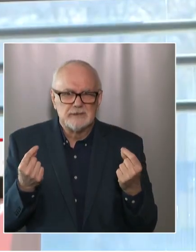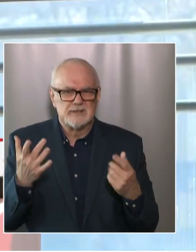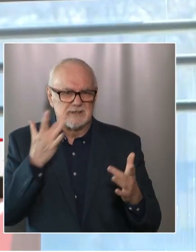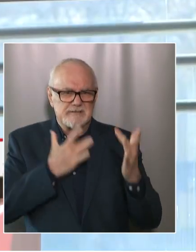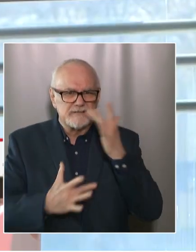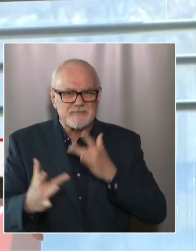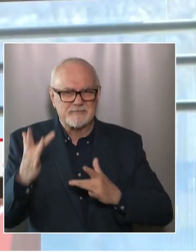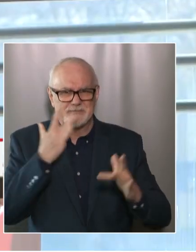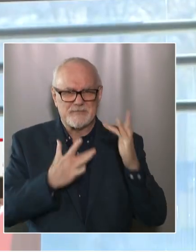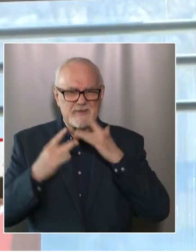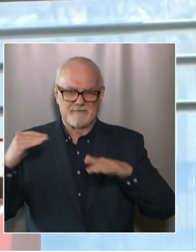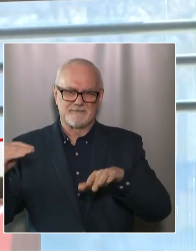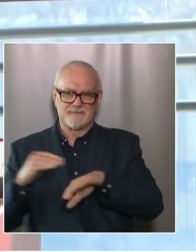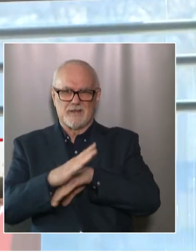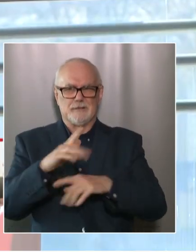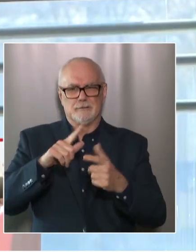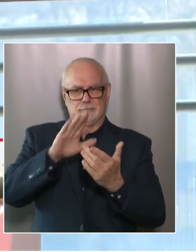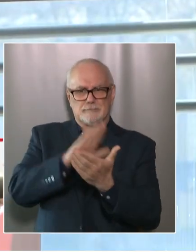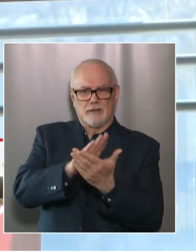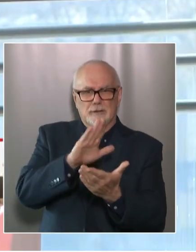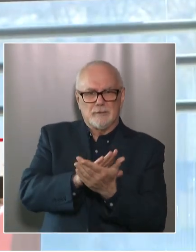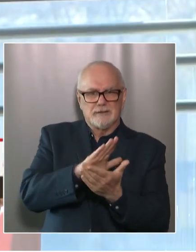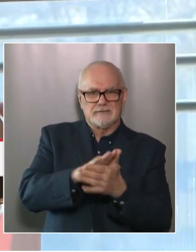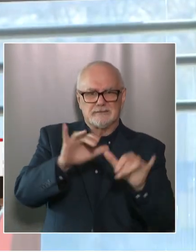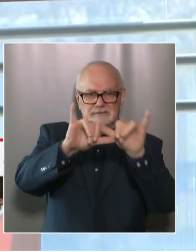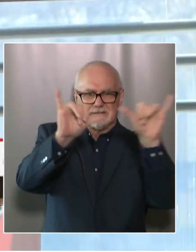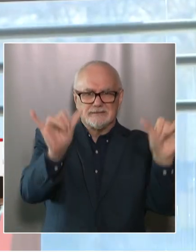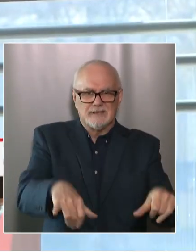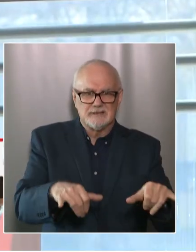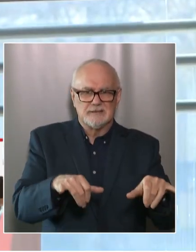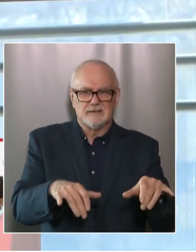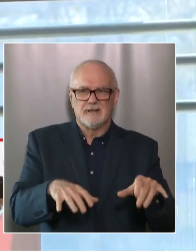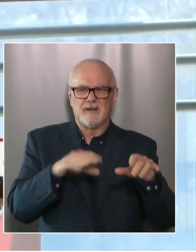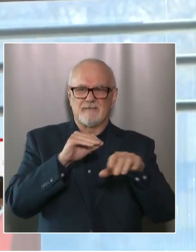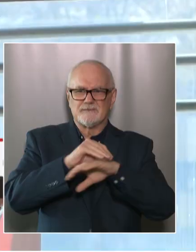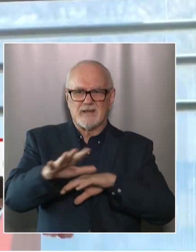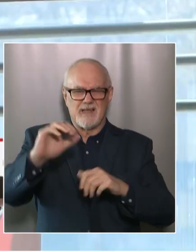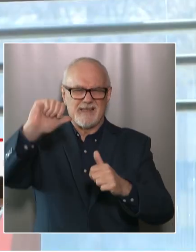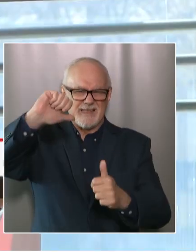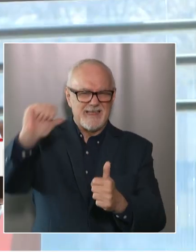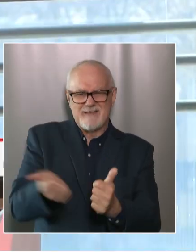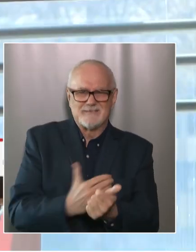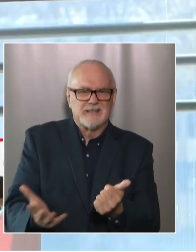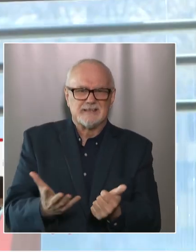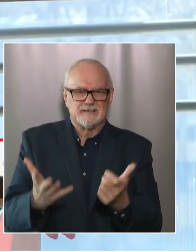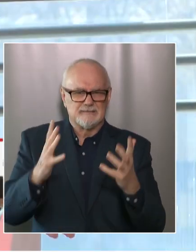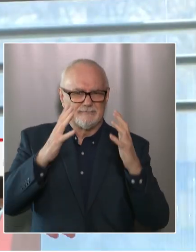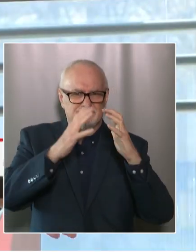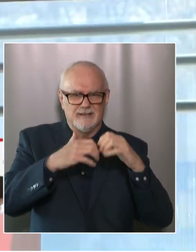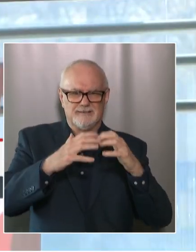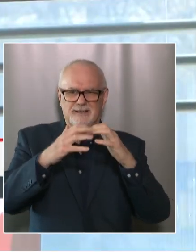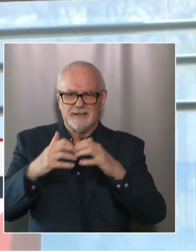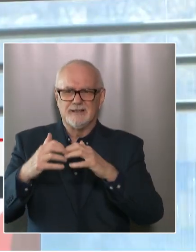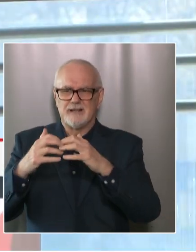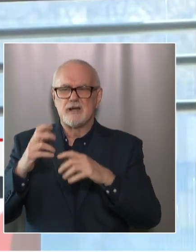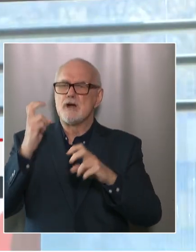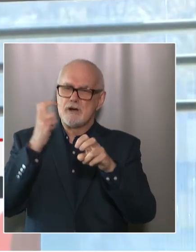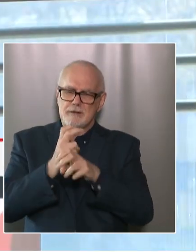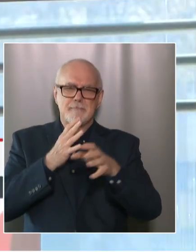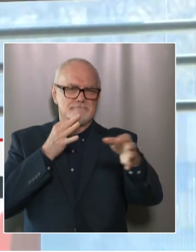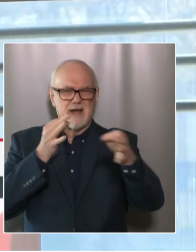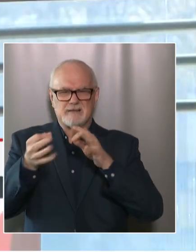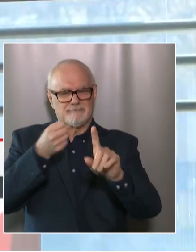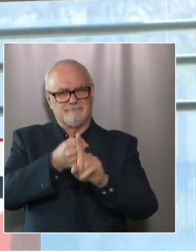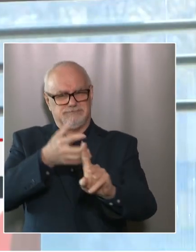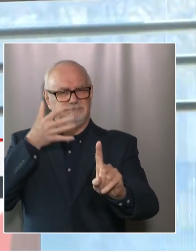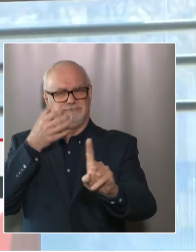always easy to explain to the public who